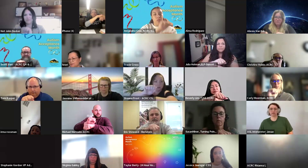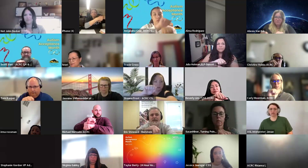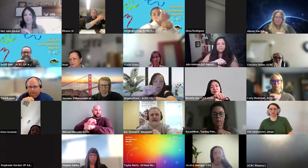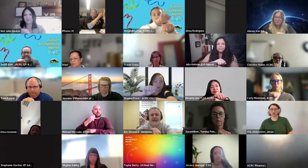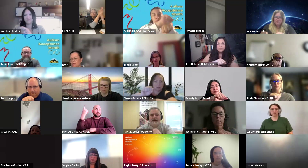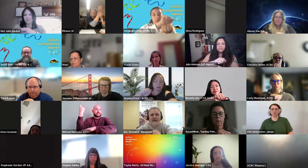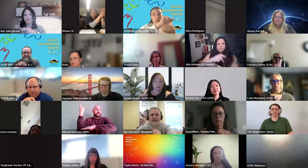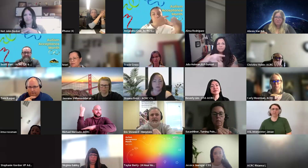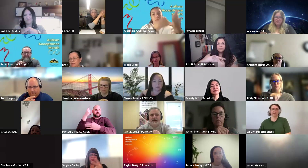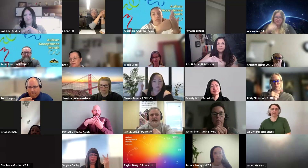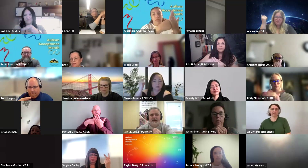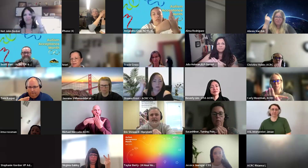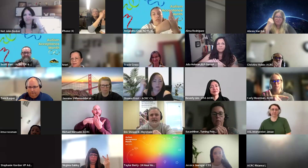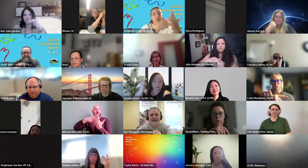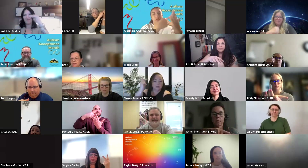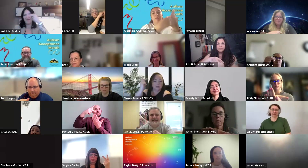employment,